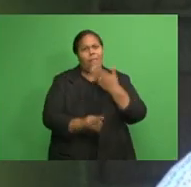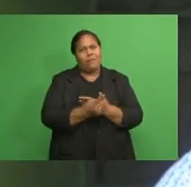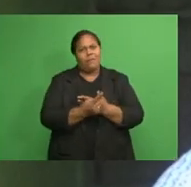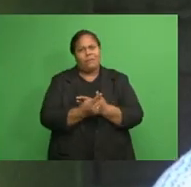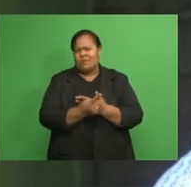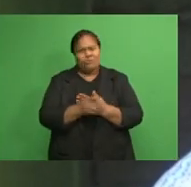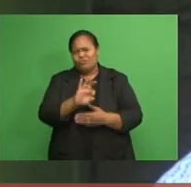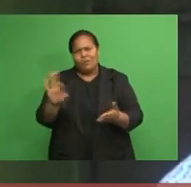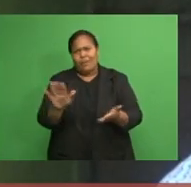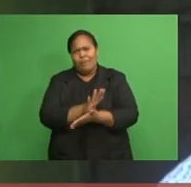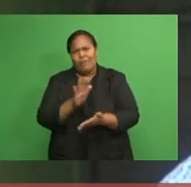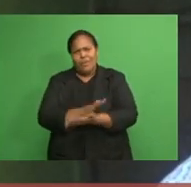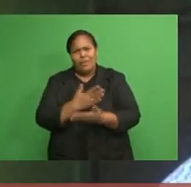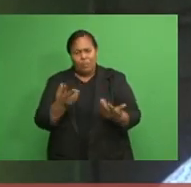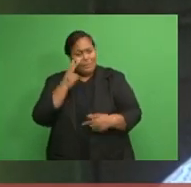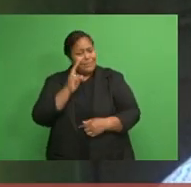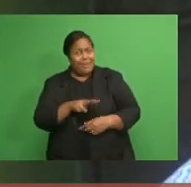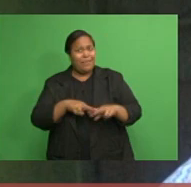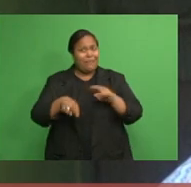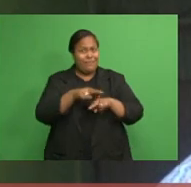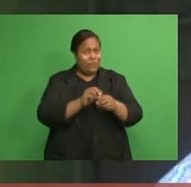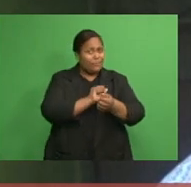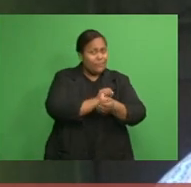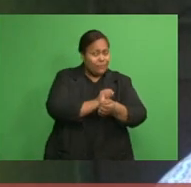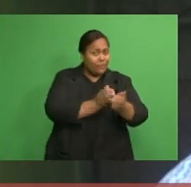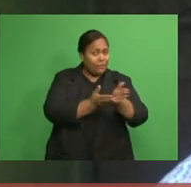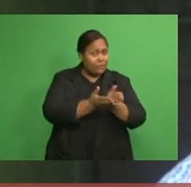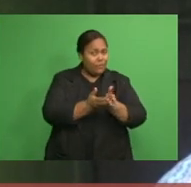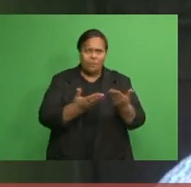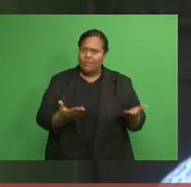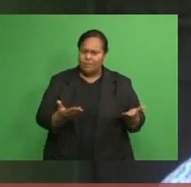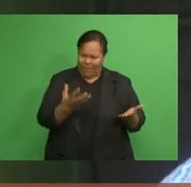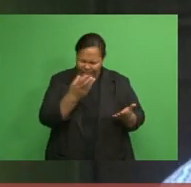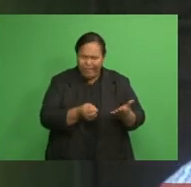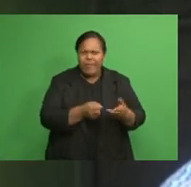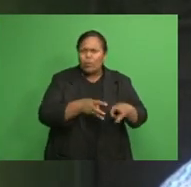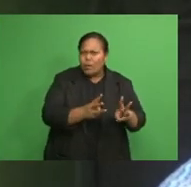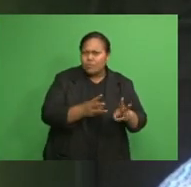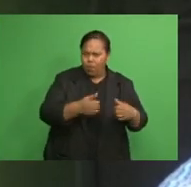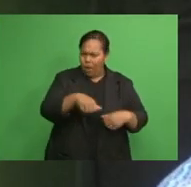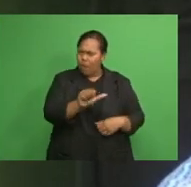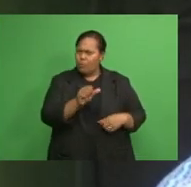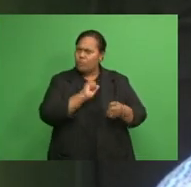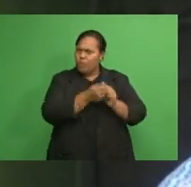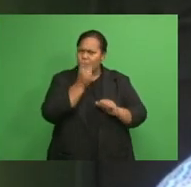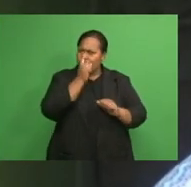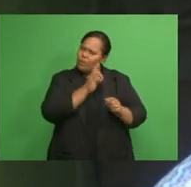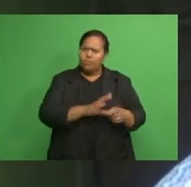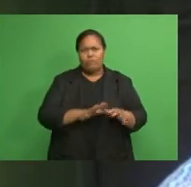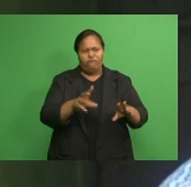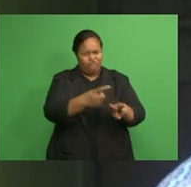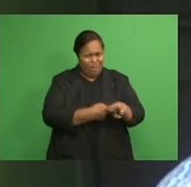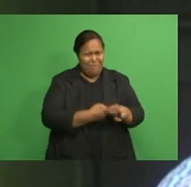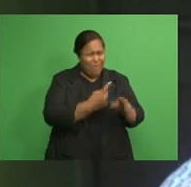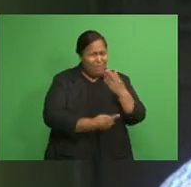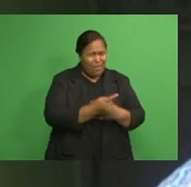that we see the Fiji Corrections Services has its stance on allowing sports people convicted of rape to play